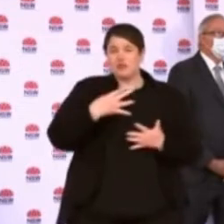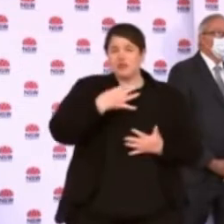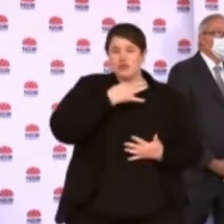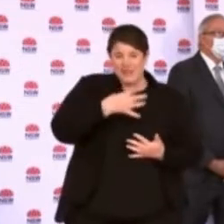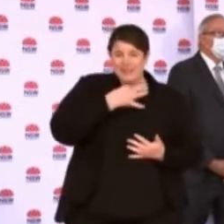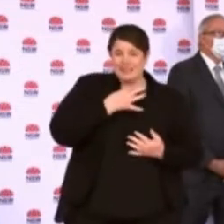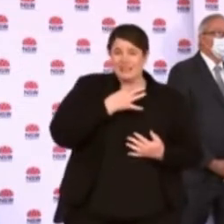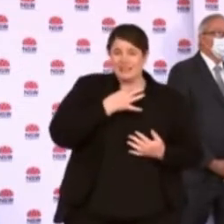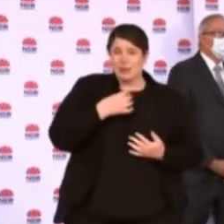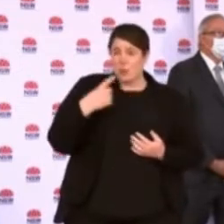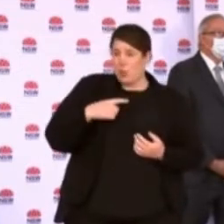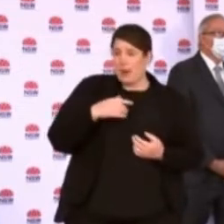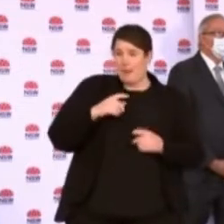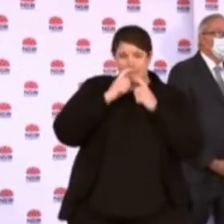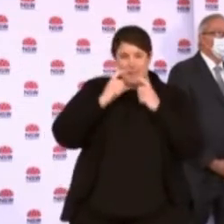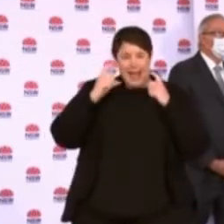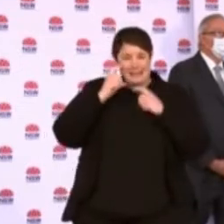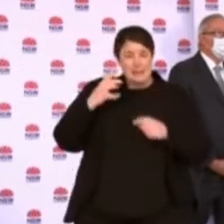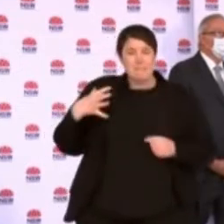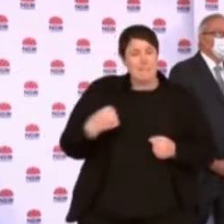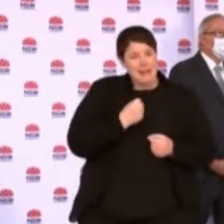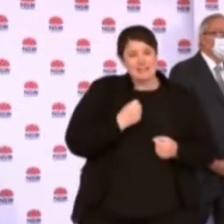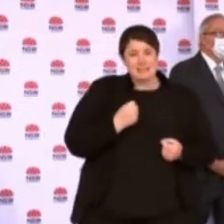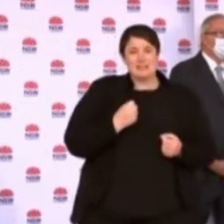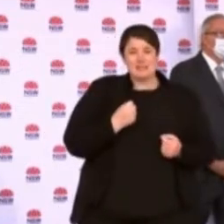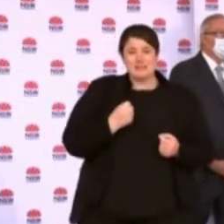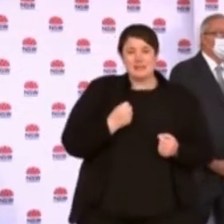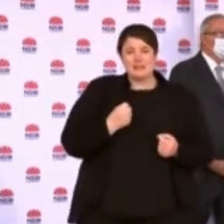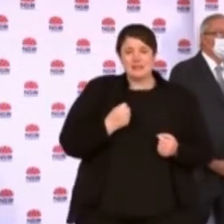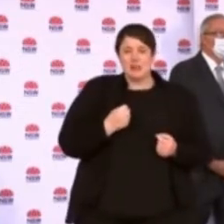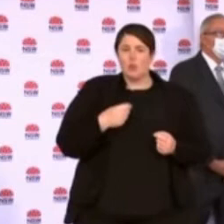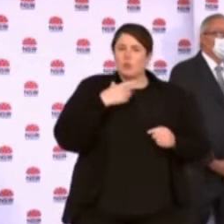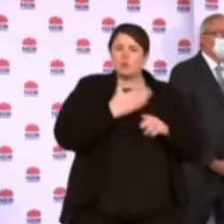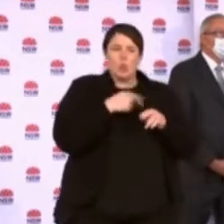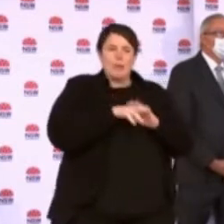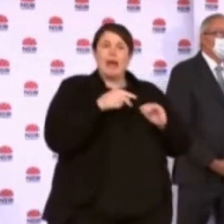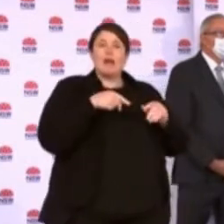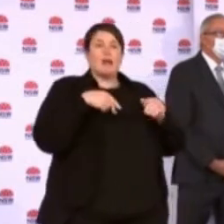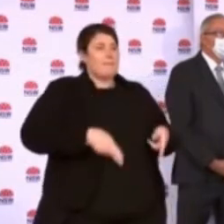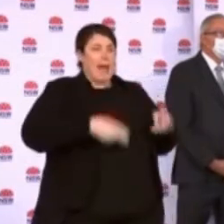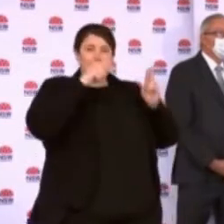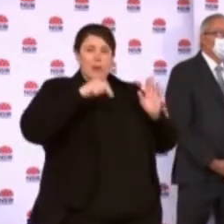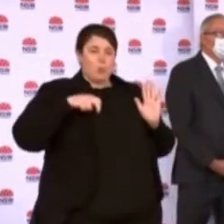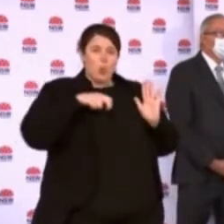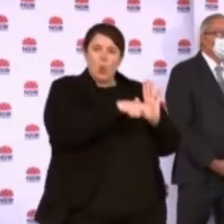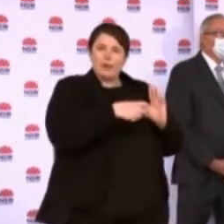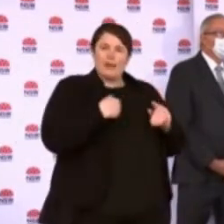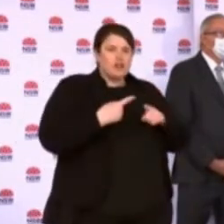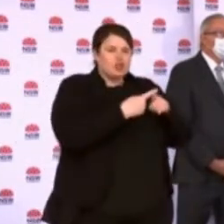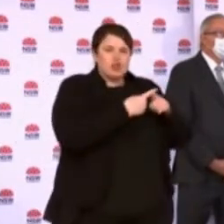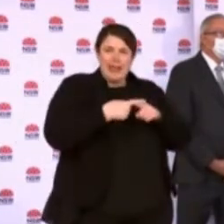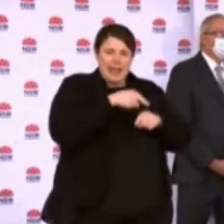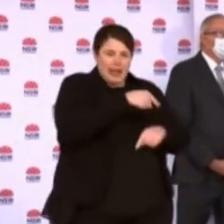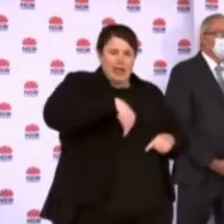why we were requiring masks and have been in indoor common property areas of residential premises, and also discourage